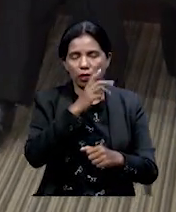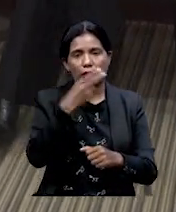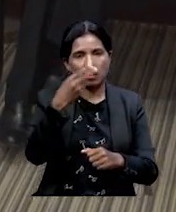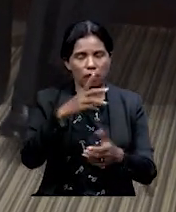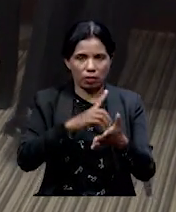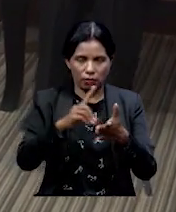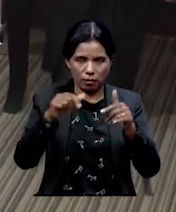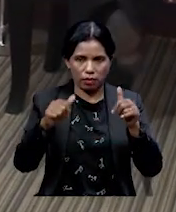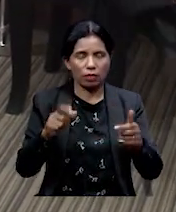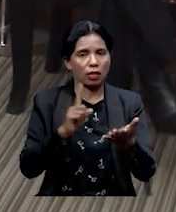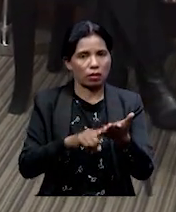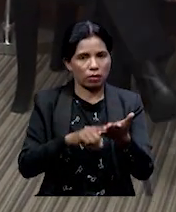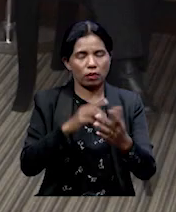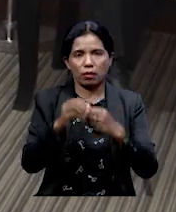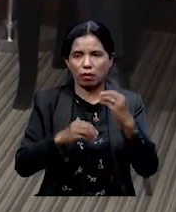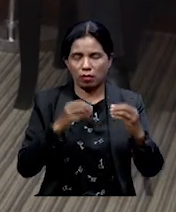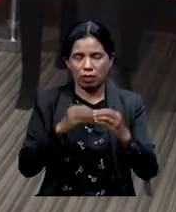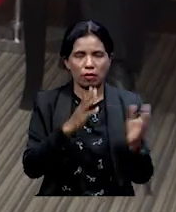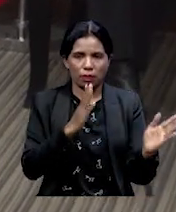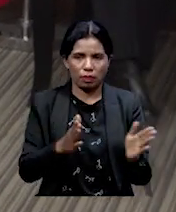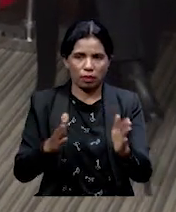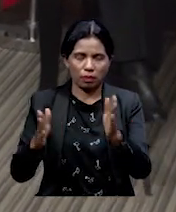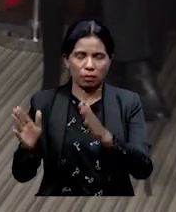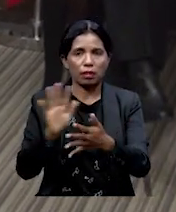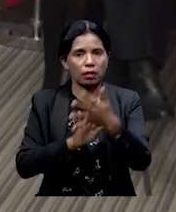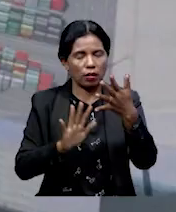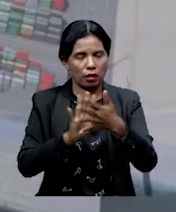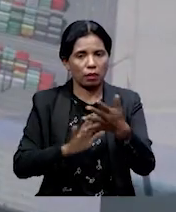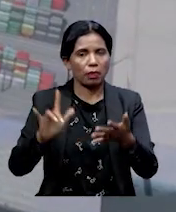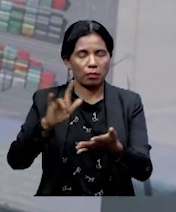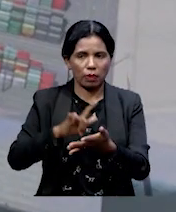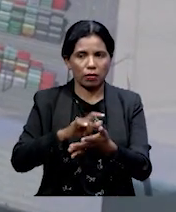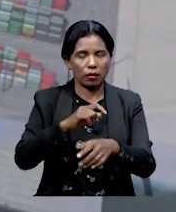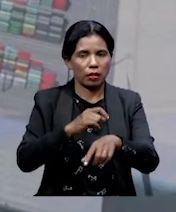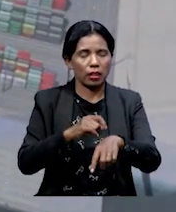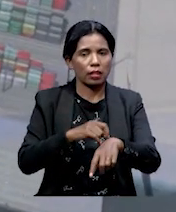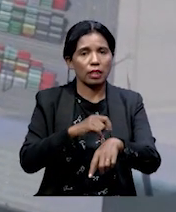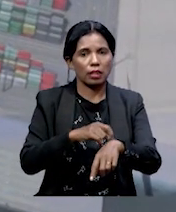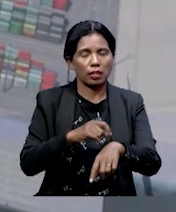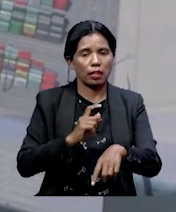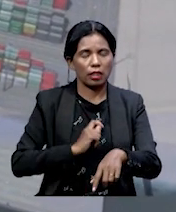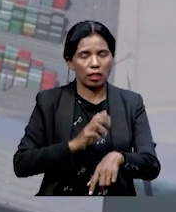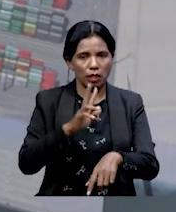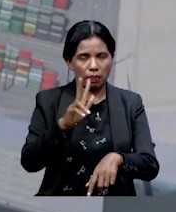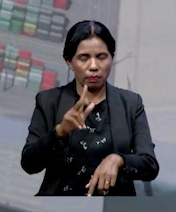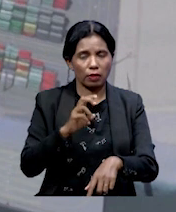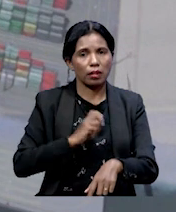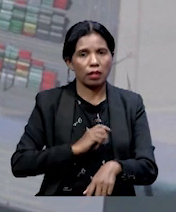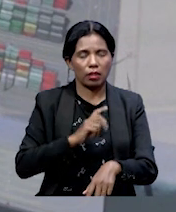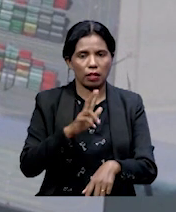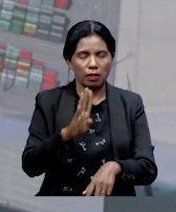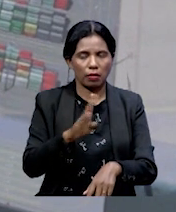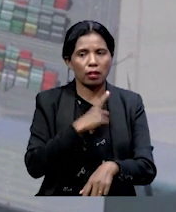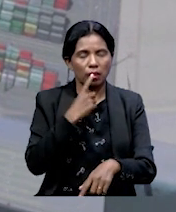semana ne ho de diskuti konaba preparasaun ba inaugurasaun Portu Tibar. Tamba de daun ne Portu refere finaliza ona nia